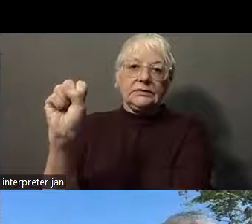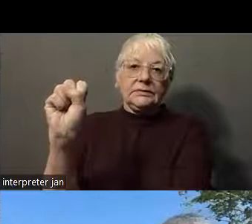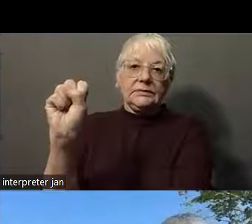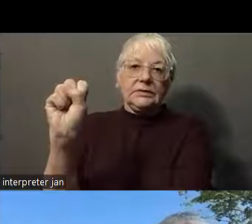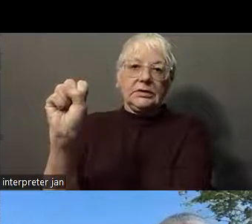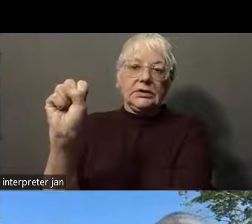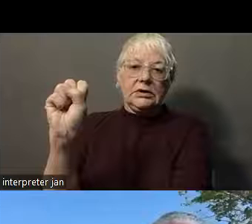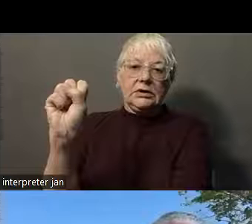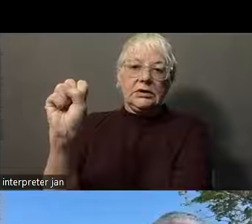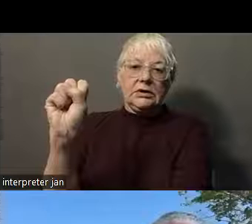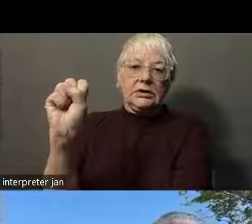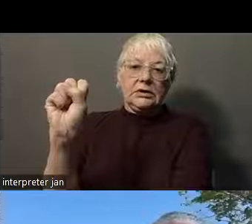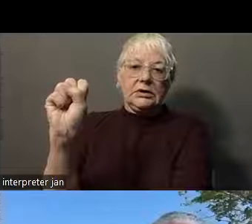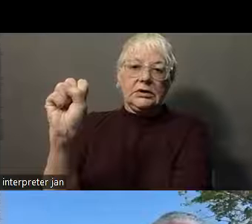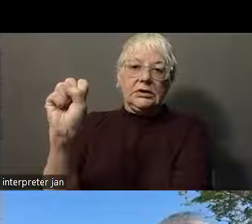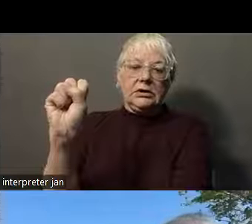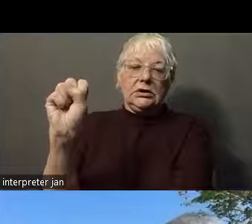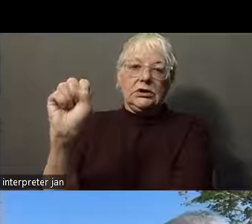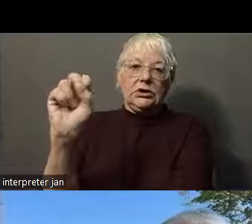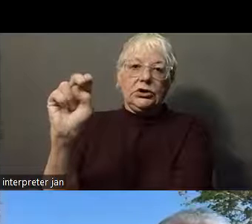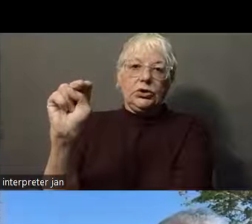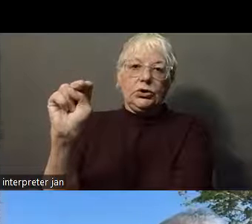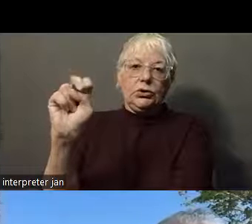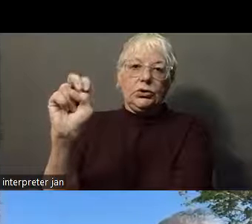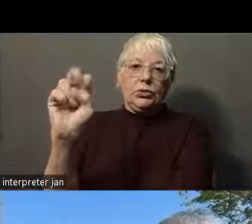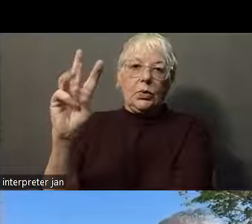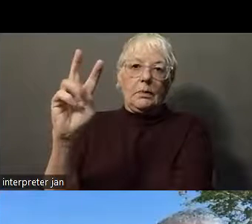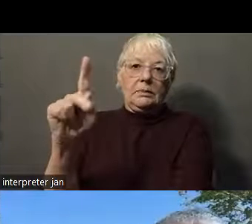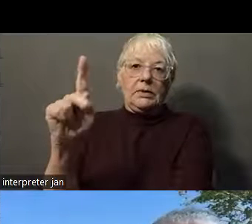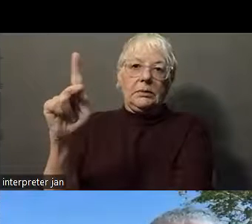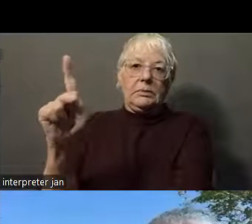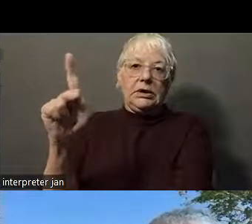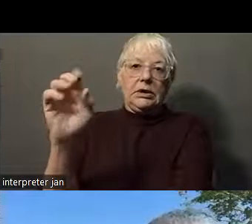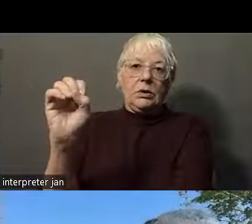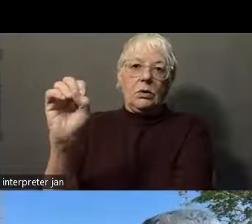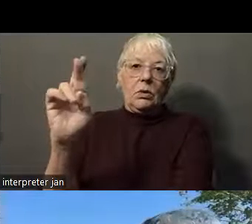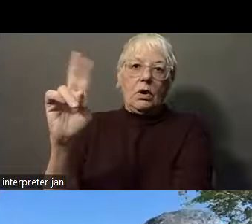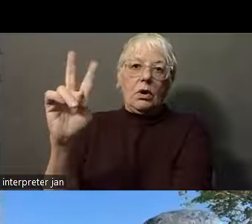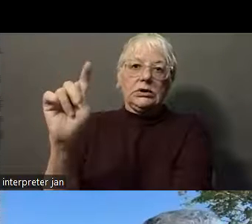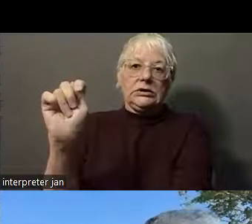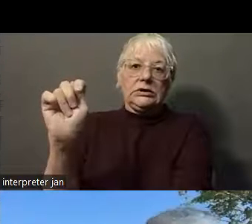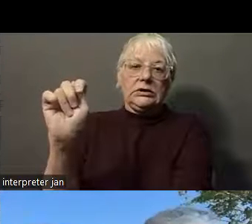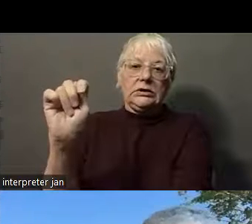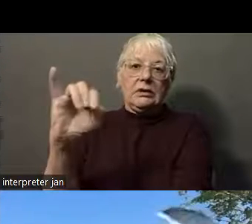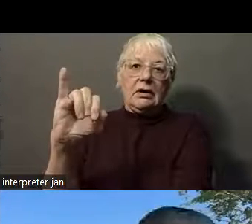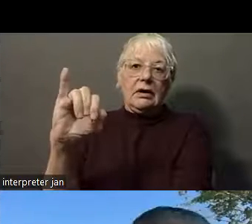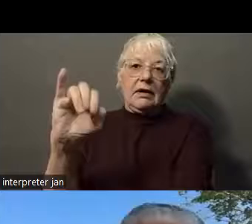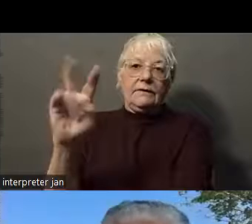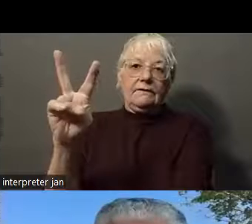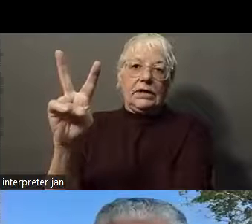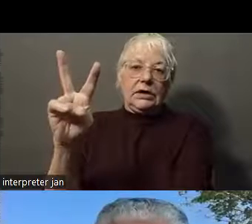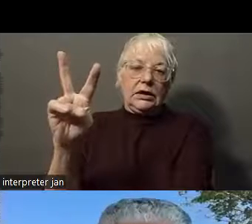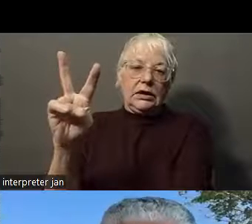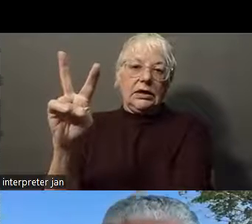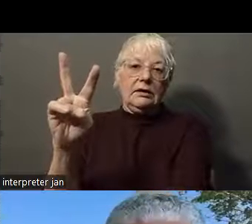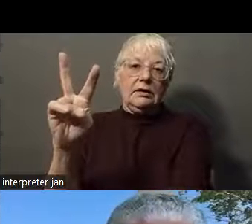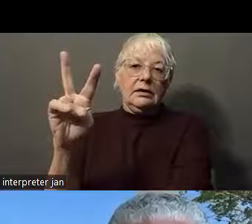U, P, P, O, R, T, I, V as in